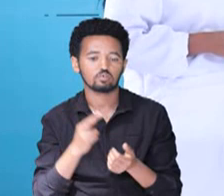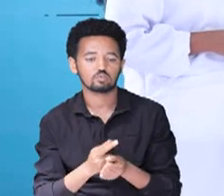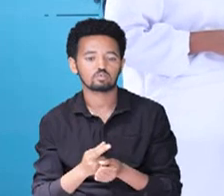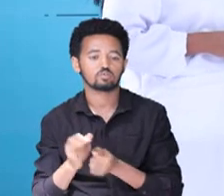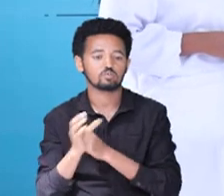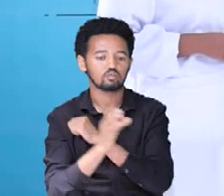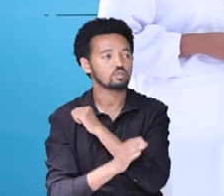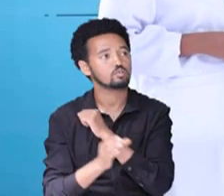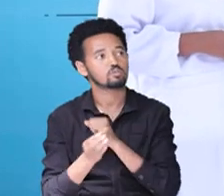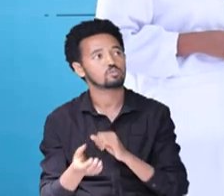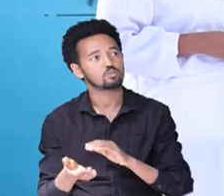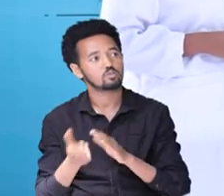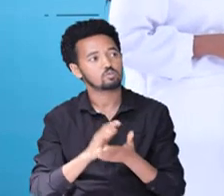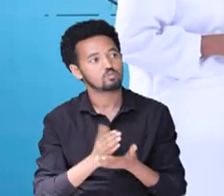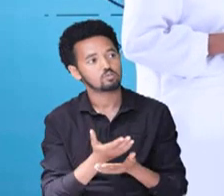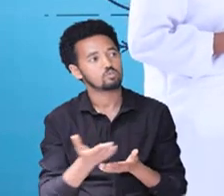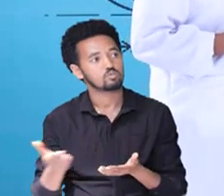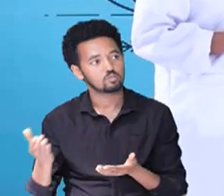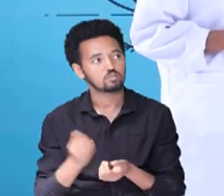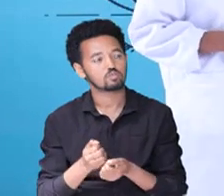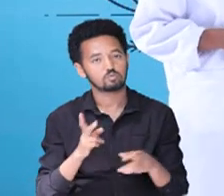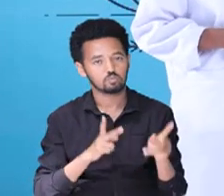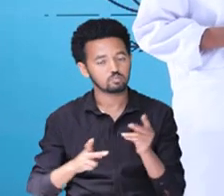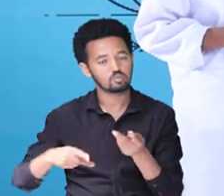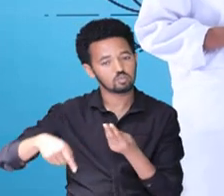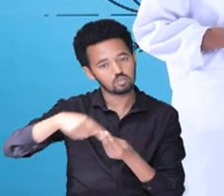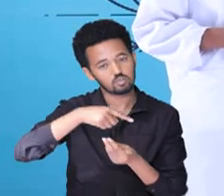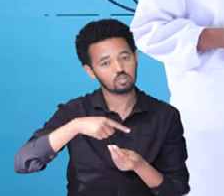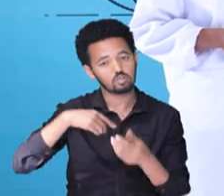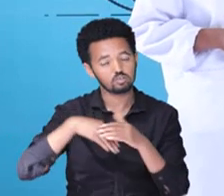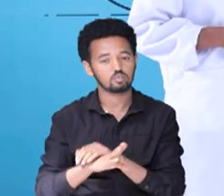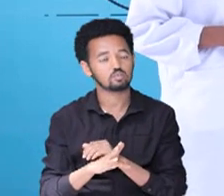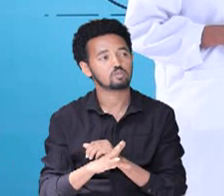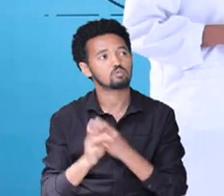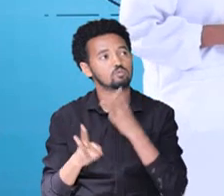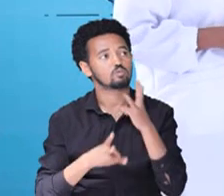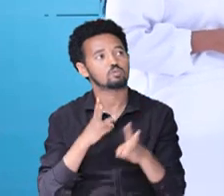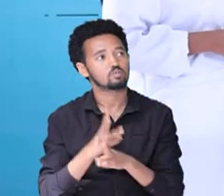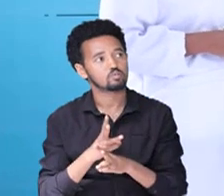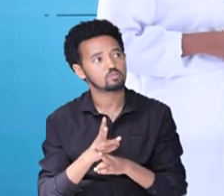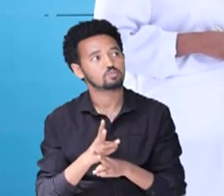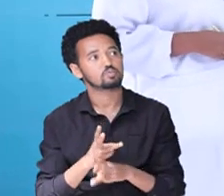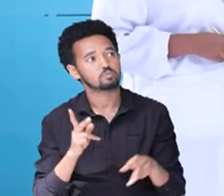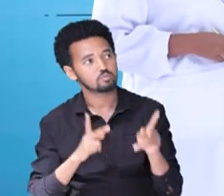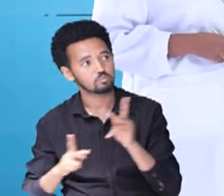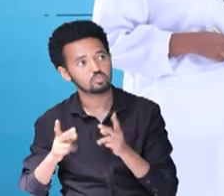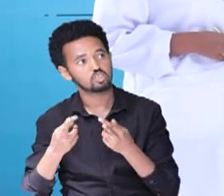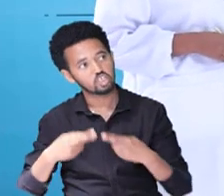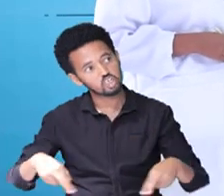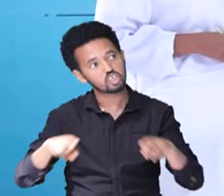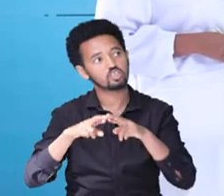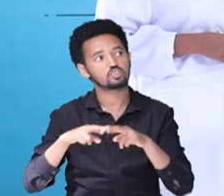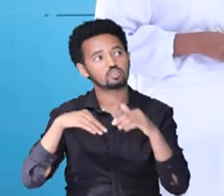densely, moderately, sparsely populated areas in the world. Densely populated regions